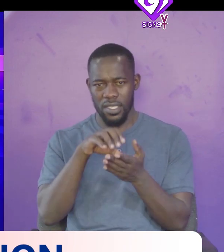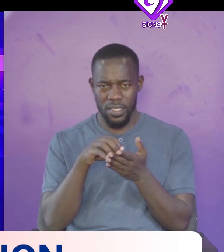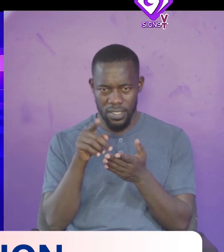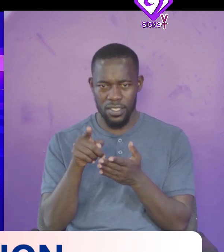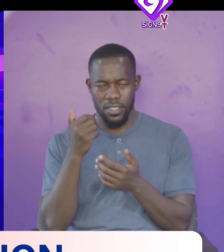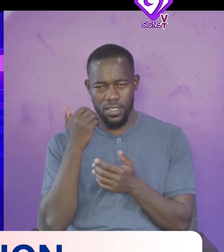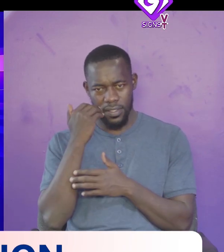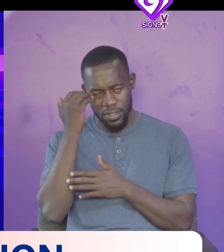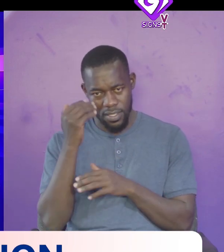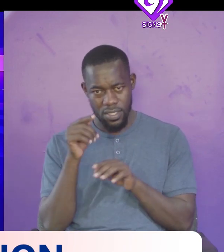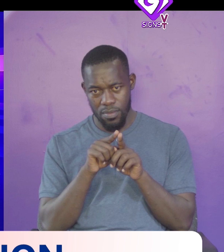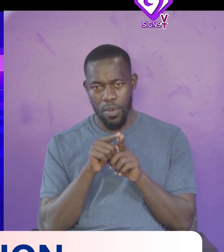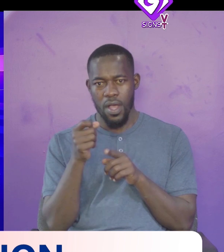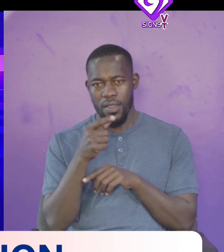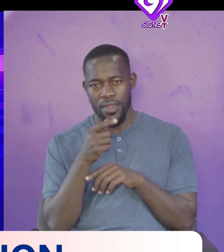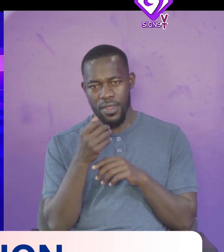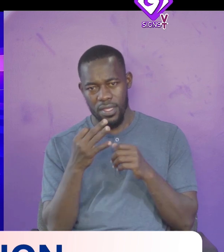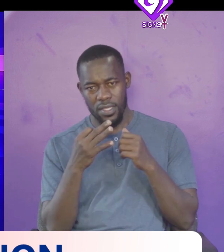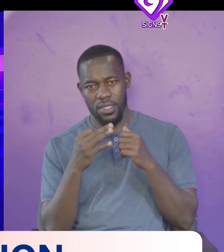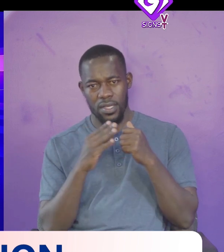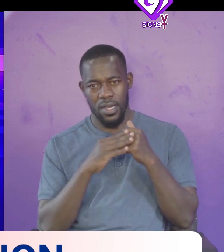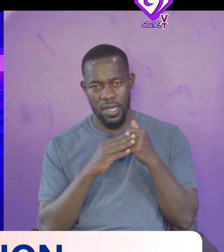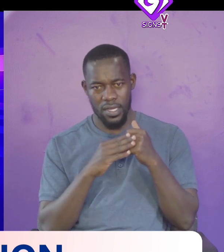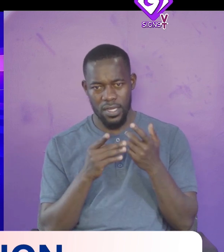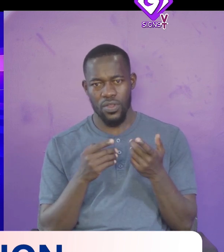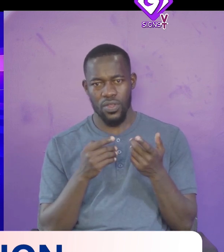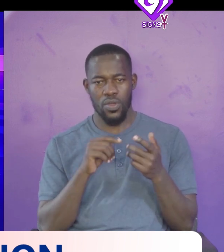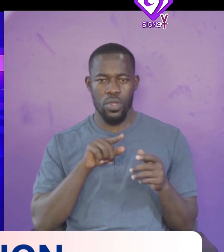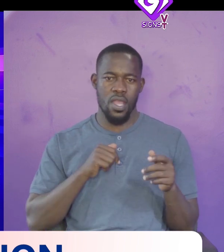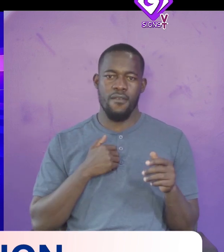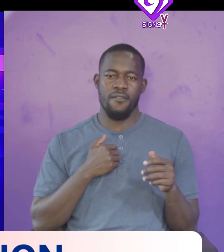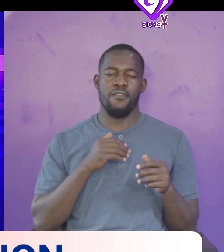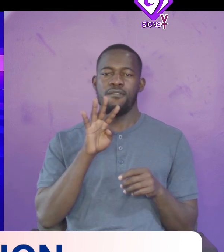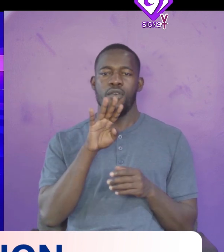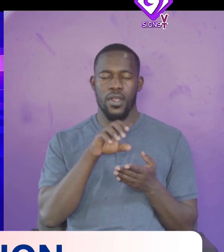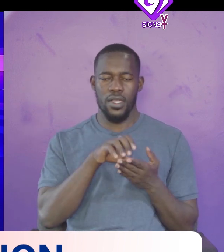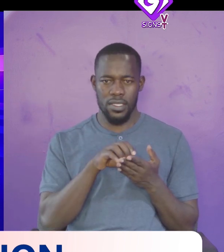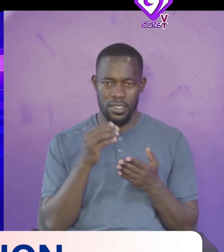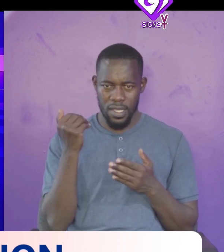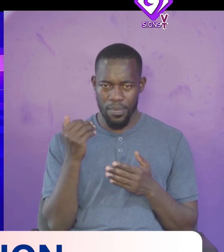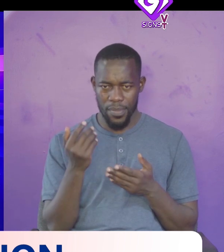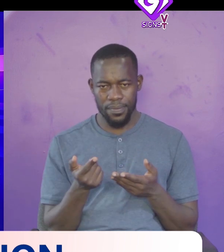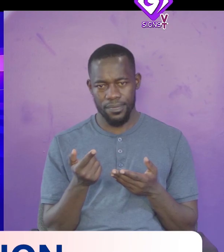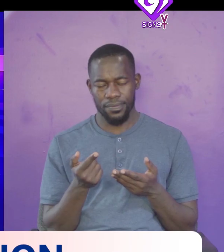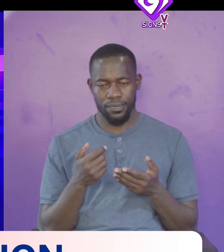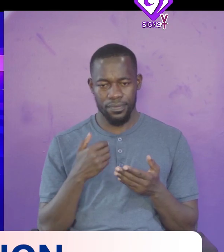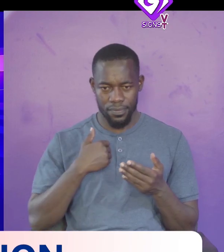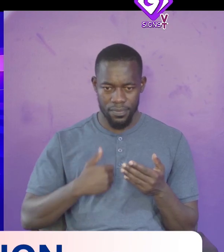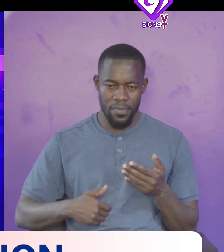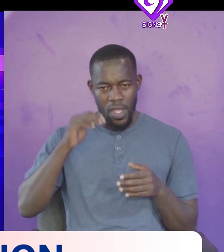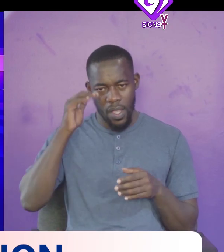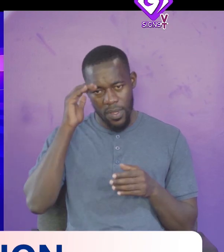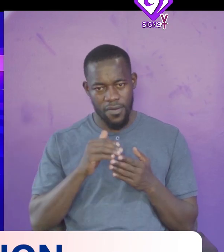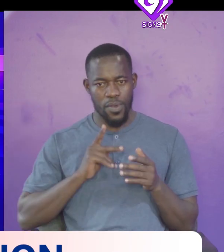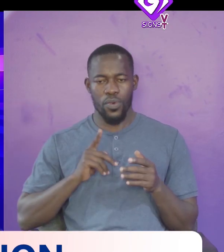October, when we were being put in the fridge, we had 4 cases that were coming up in October. Okay. So, John, I believe that the people who removed